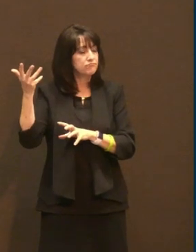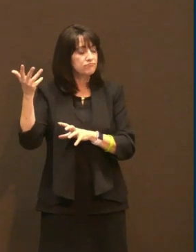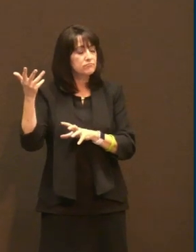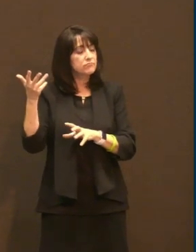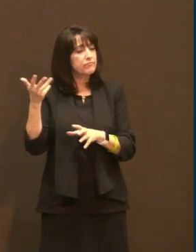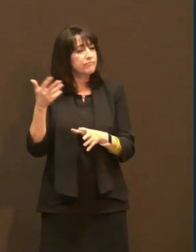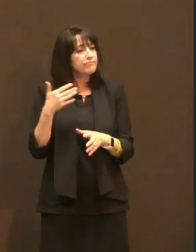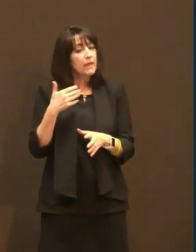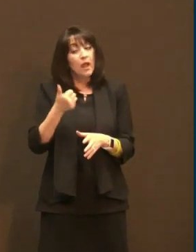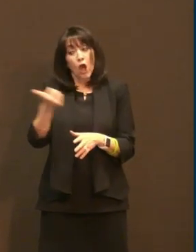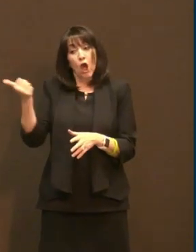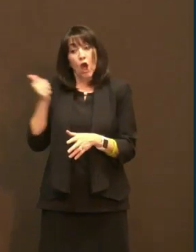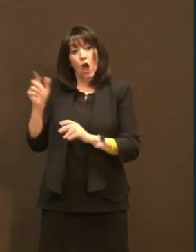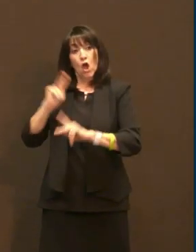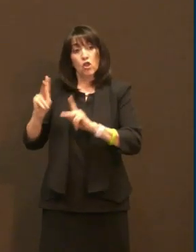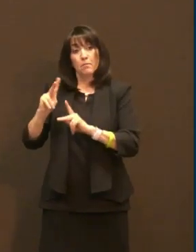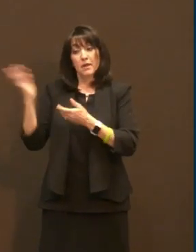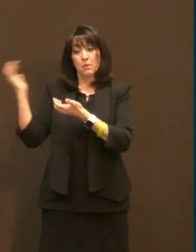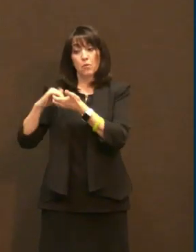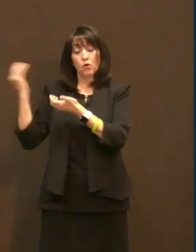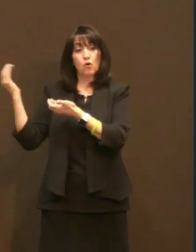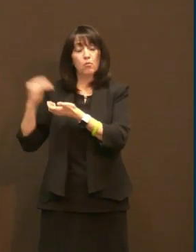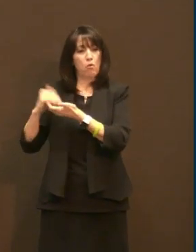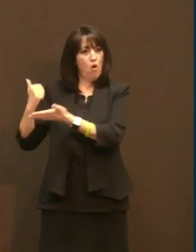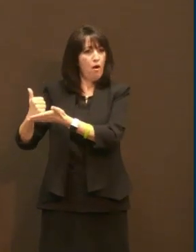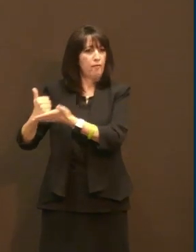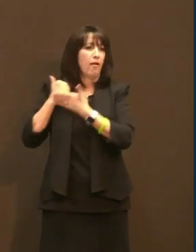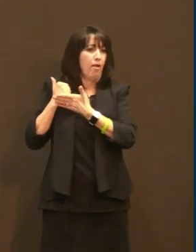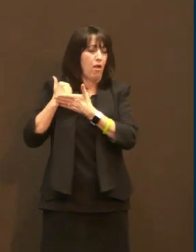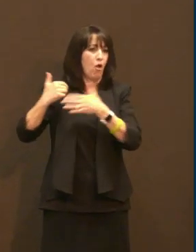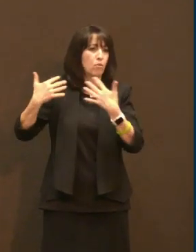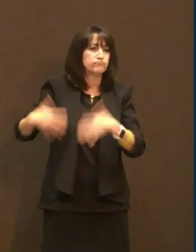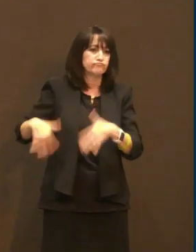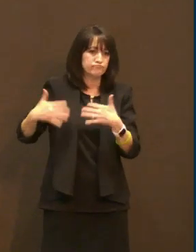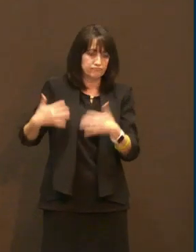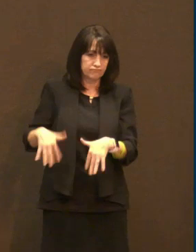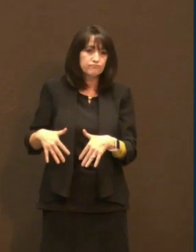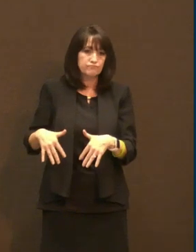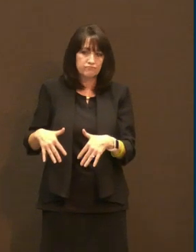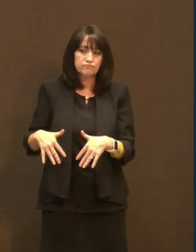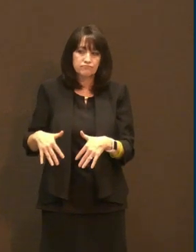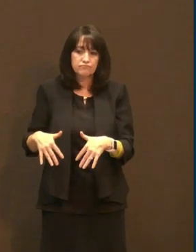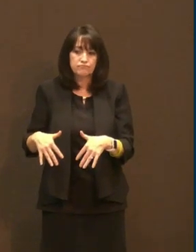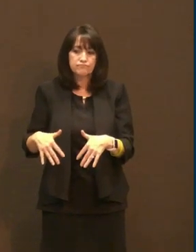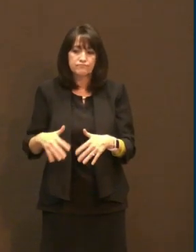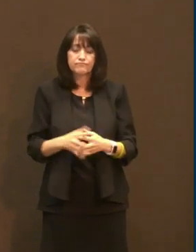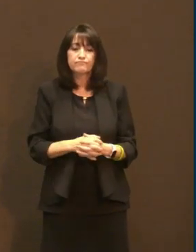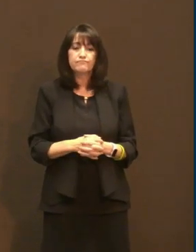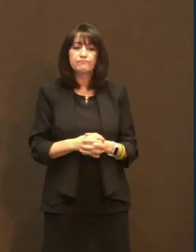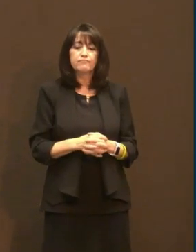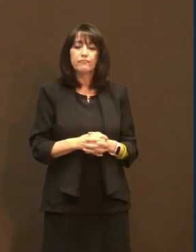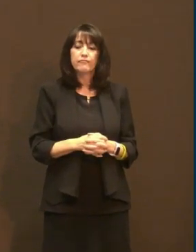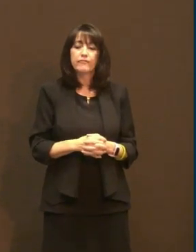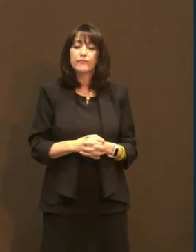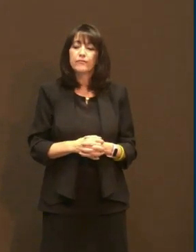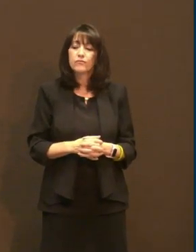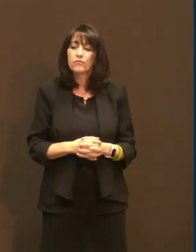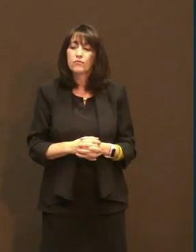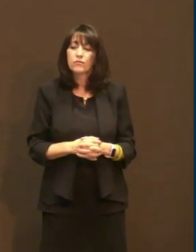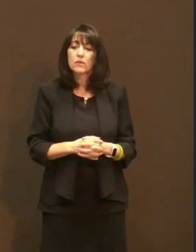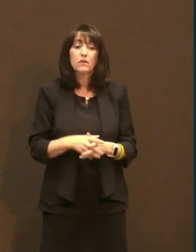this. Overall, they've reported that and Megan Wallace, who works with all those community partners,